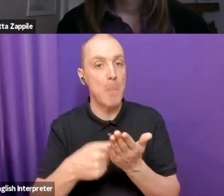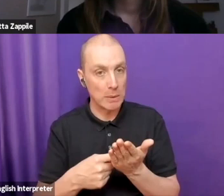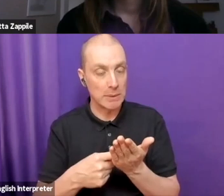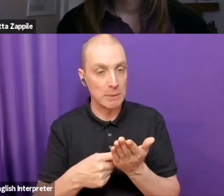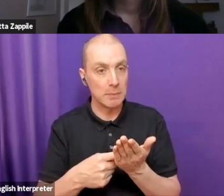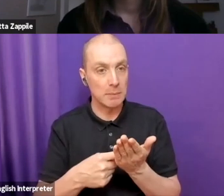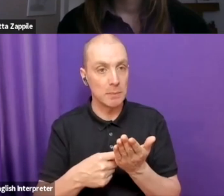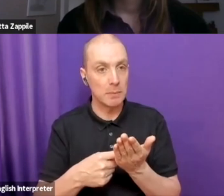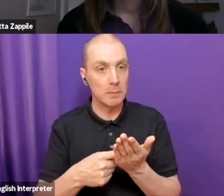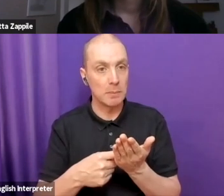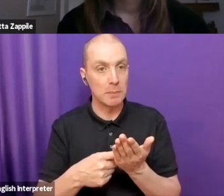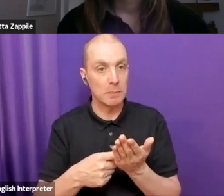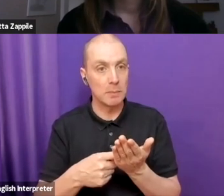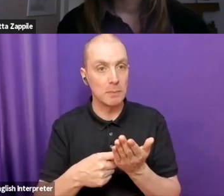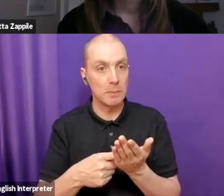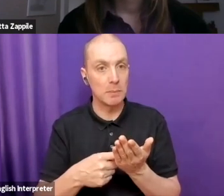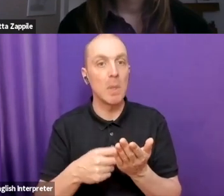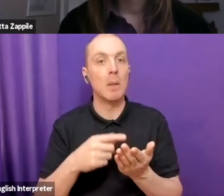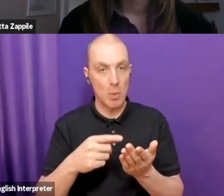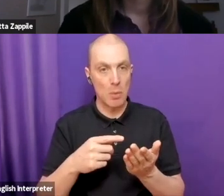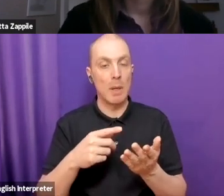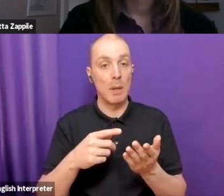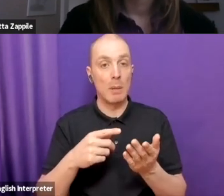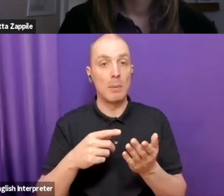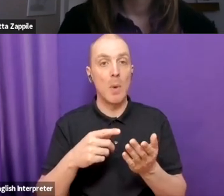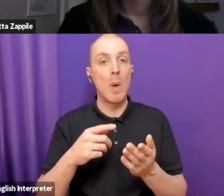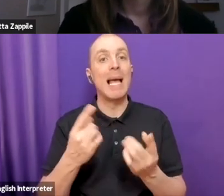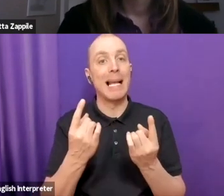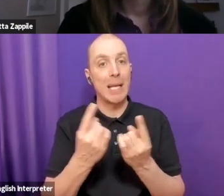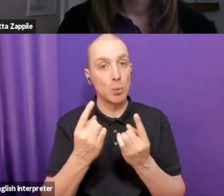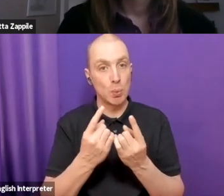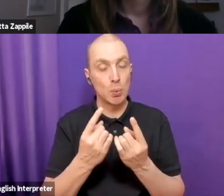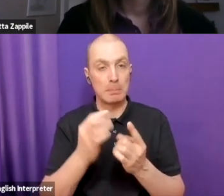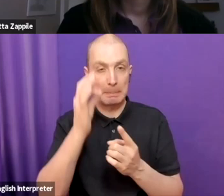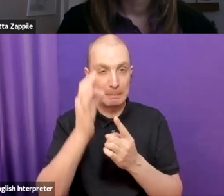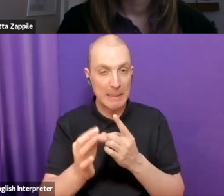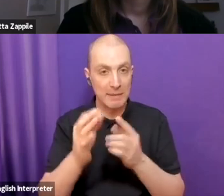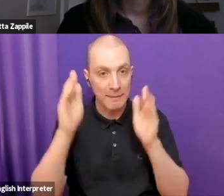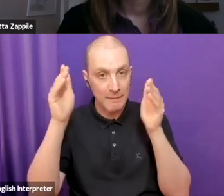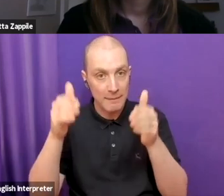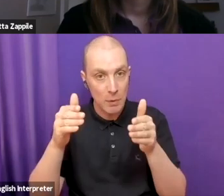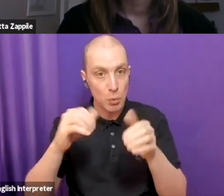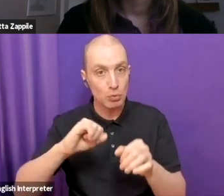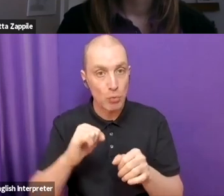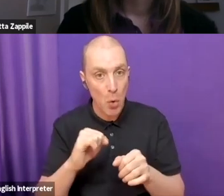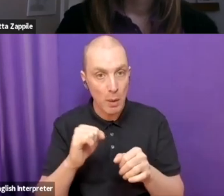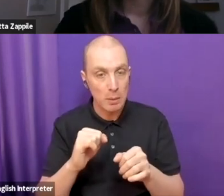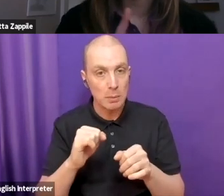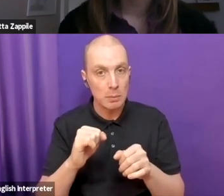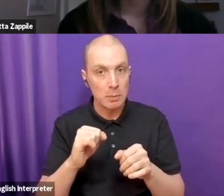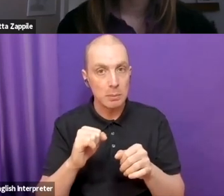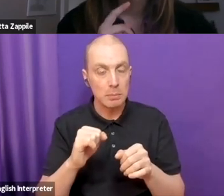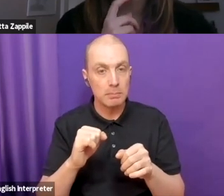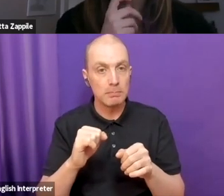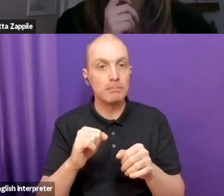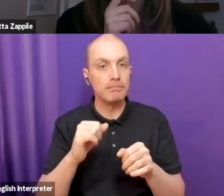are relevant for Scotland. Okay, that's really helpful. Did you have any tips on that, Nicoletta, as well? It's